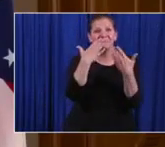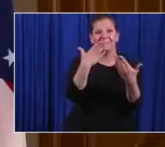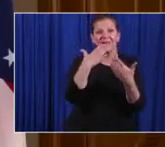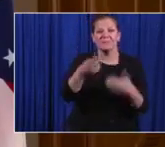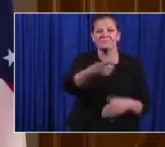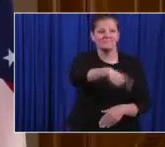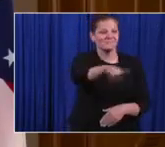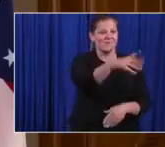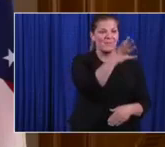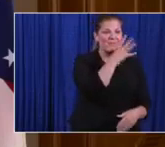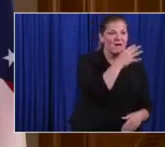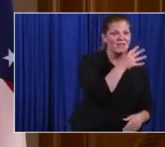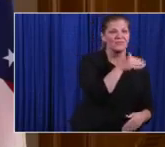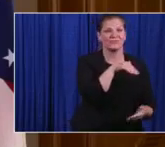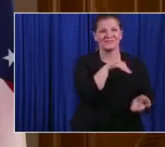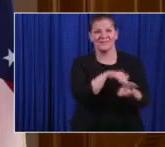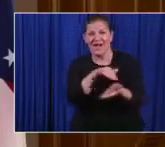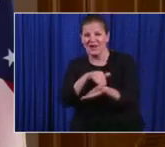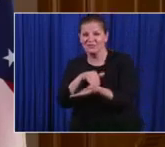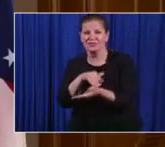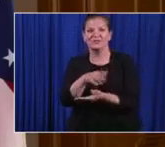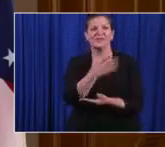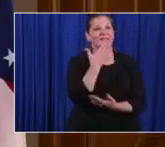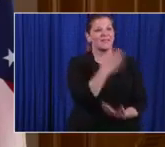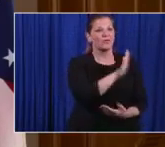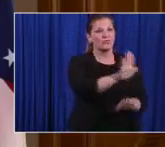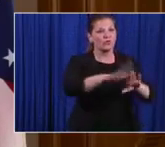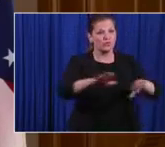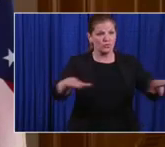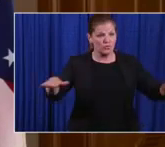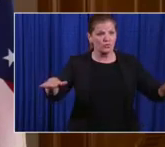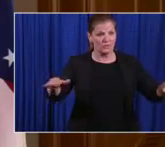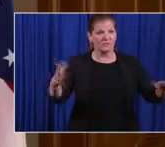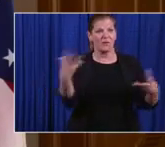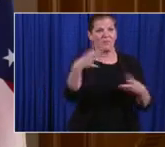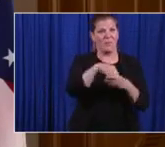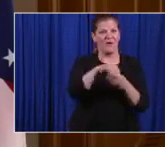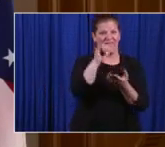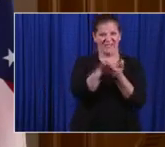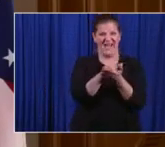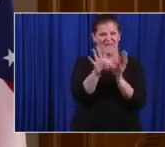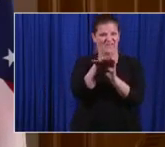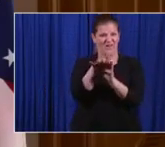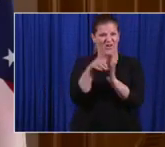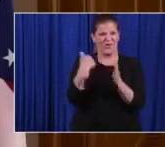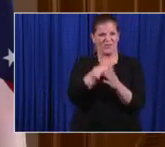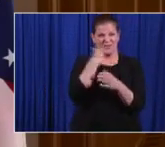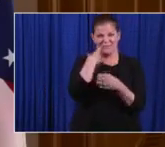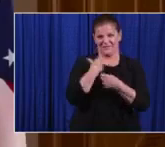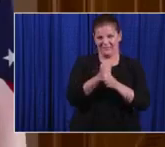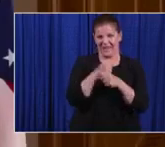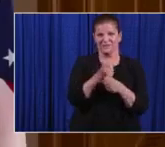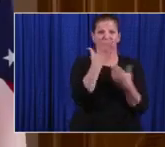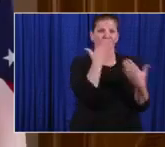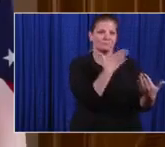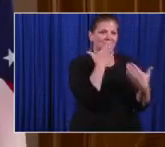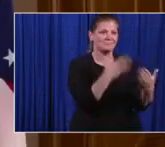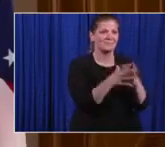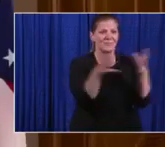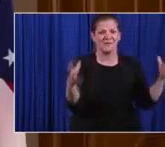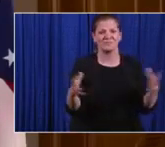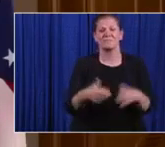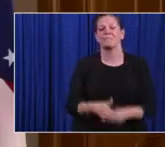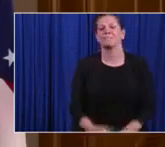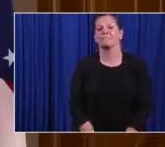doctors, and their children who were on that PSA. We appreciate that very much.